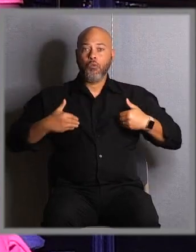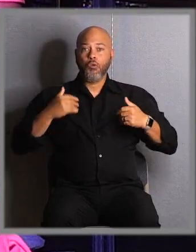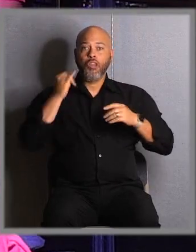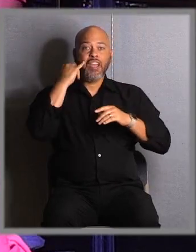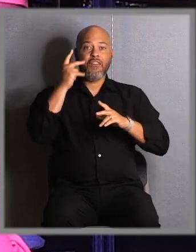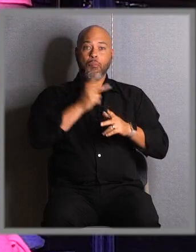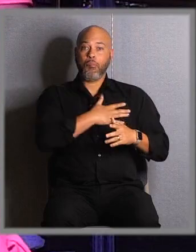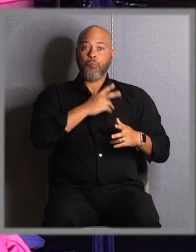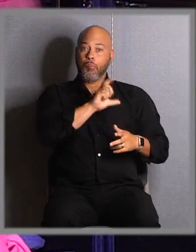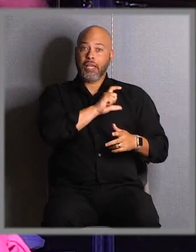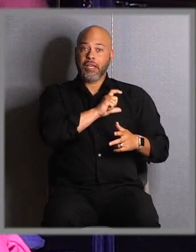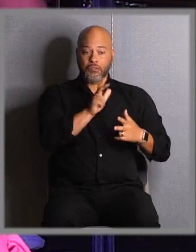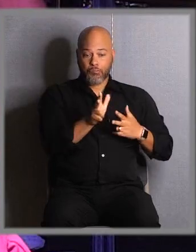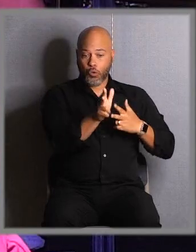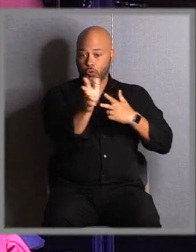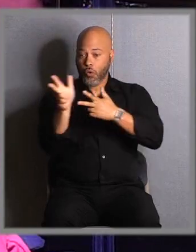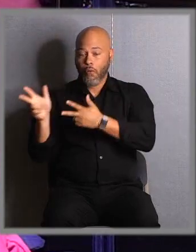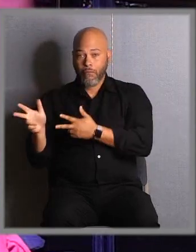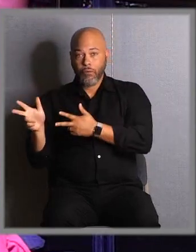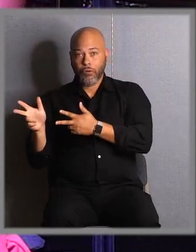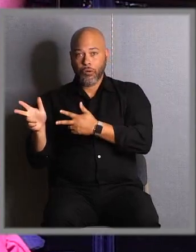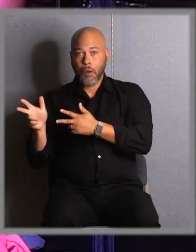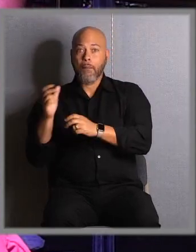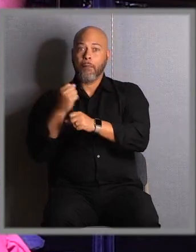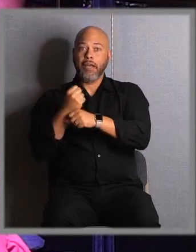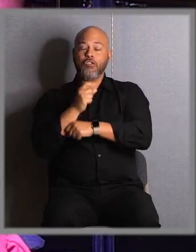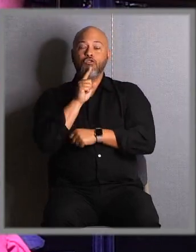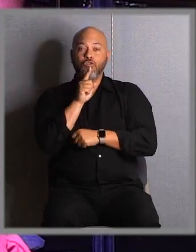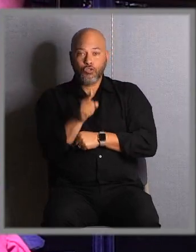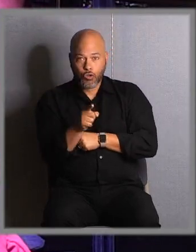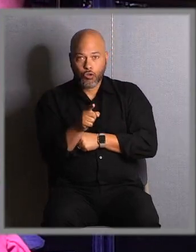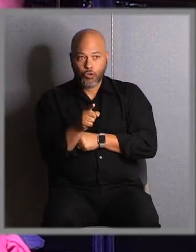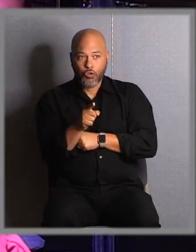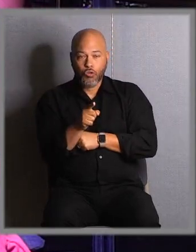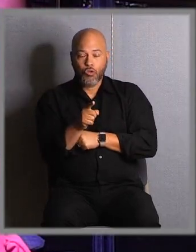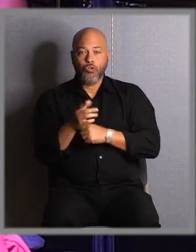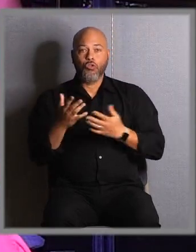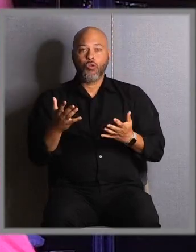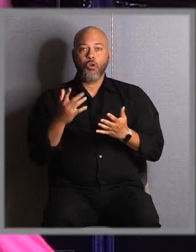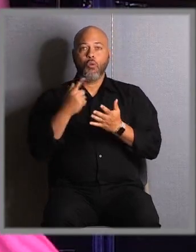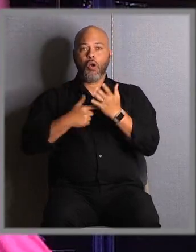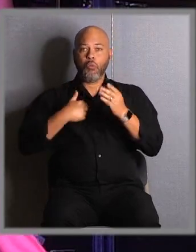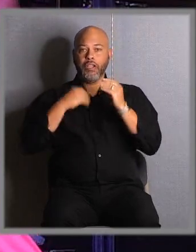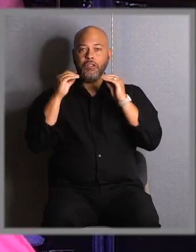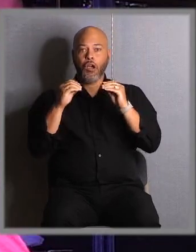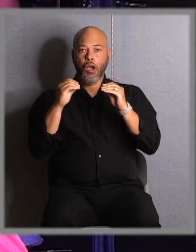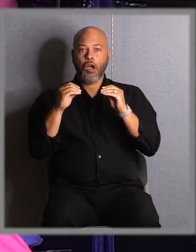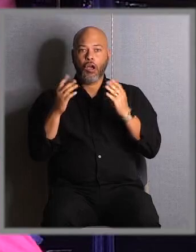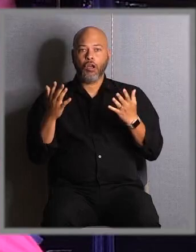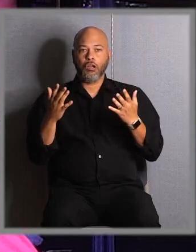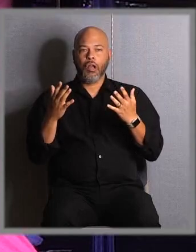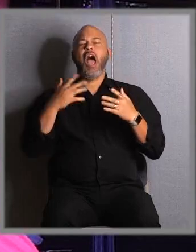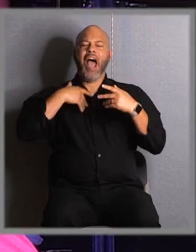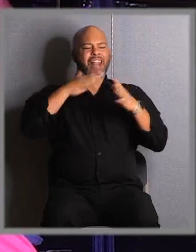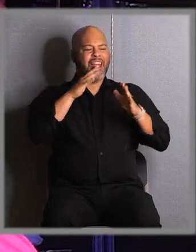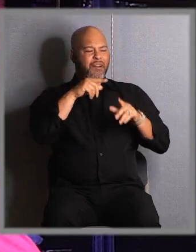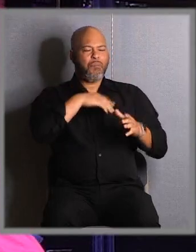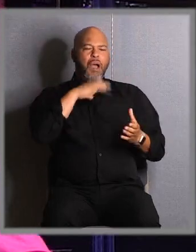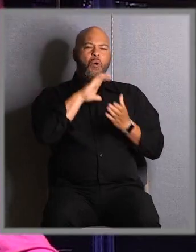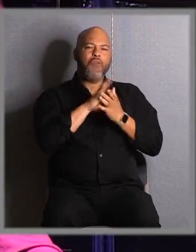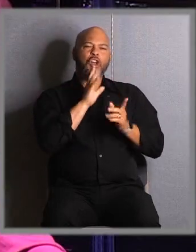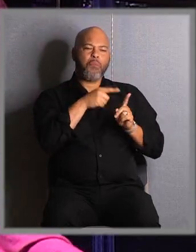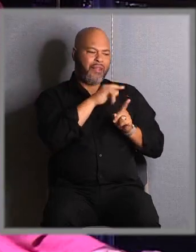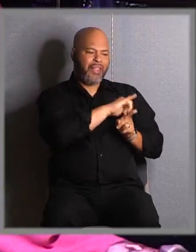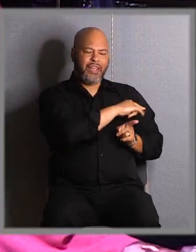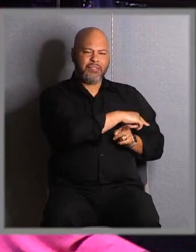by the police, make sure what we taught was, I'll let Lady Wynn talk about that. And that's just not